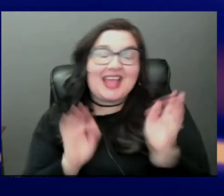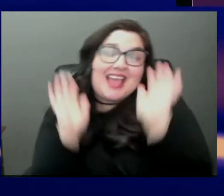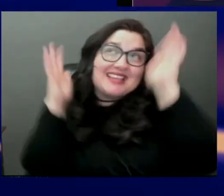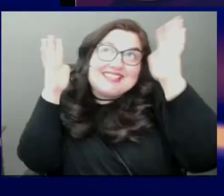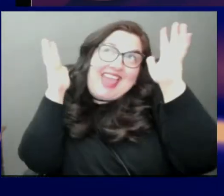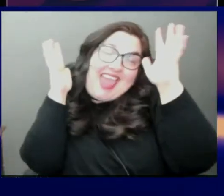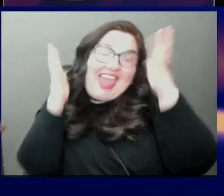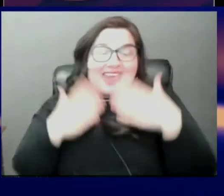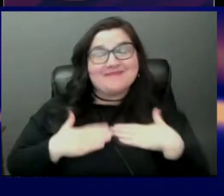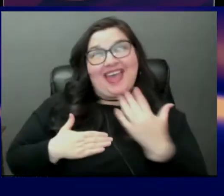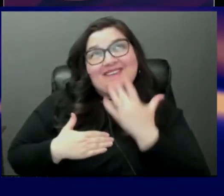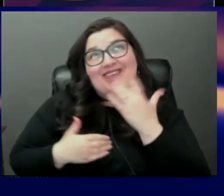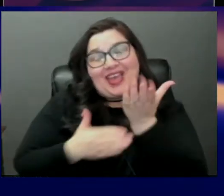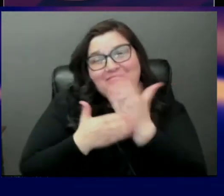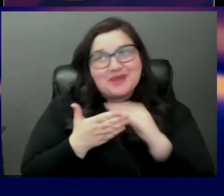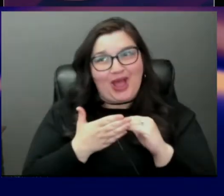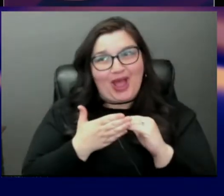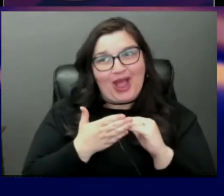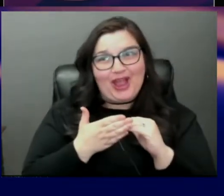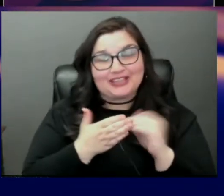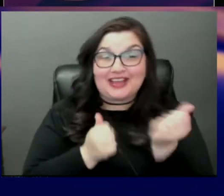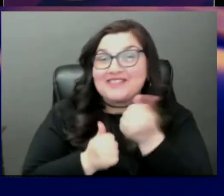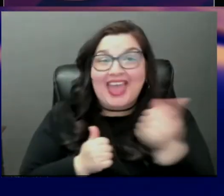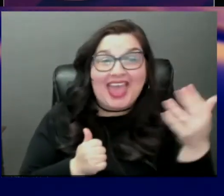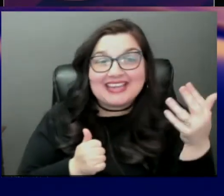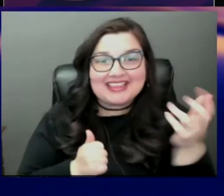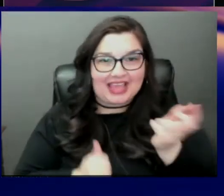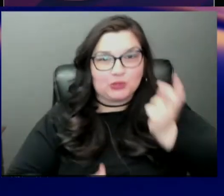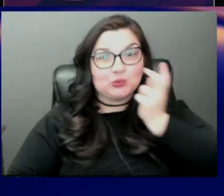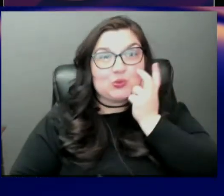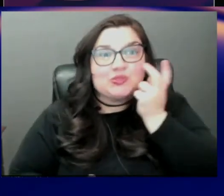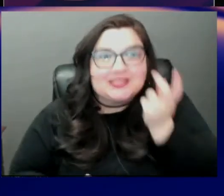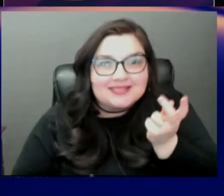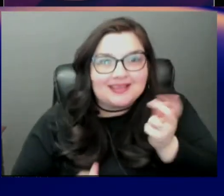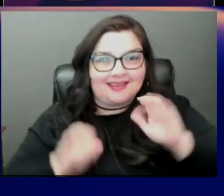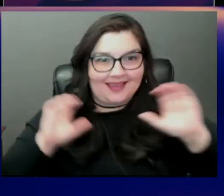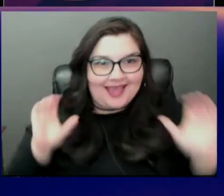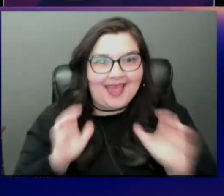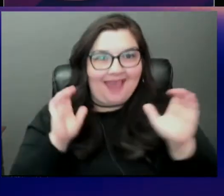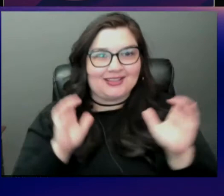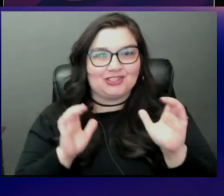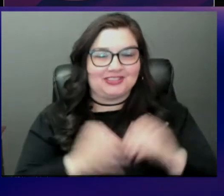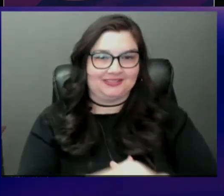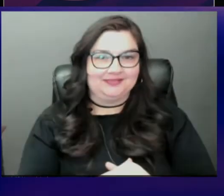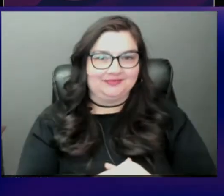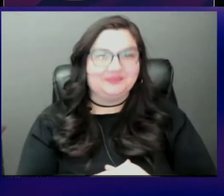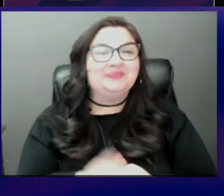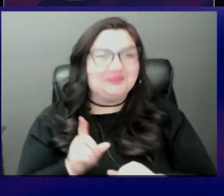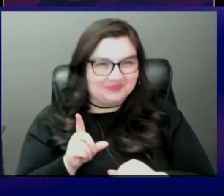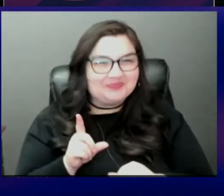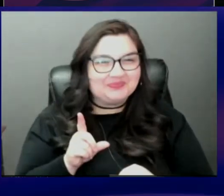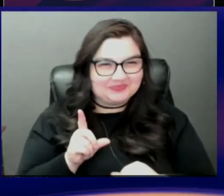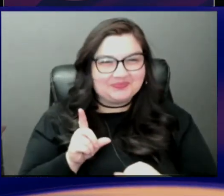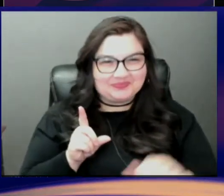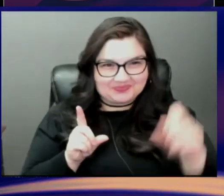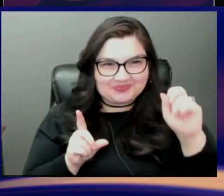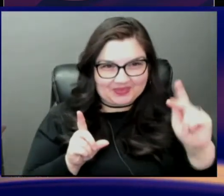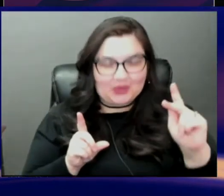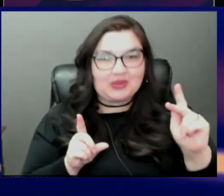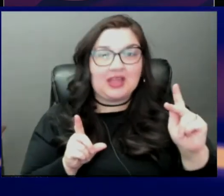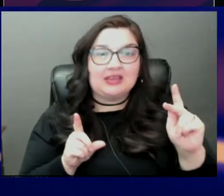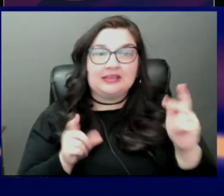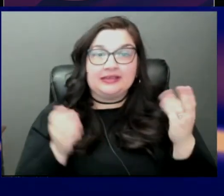it. demo. Anything is just seeing this thing in action. All right. All right. So what we have